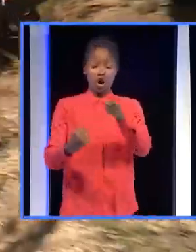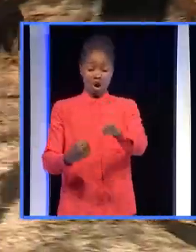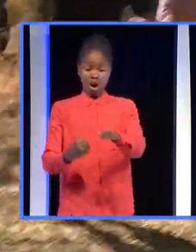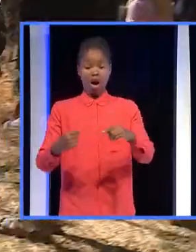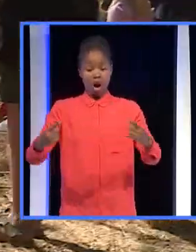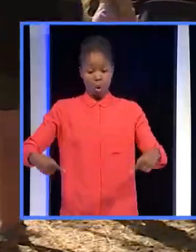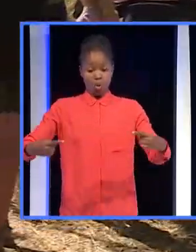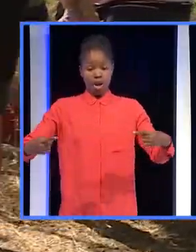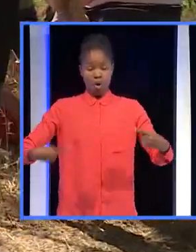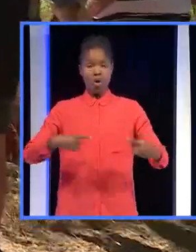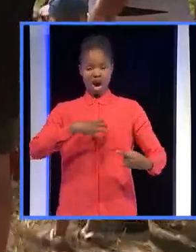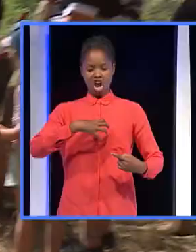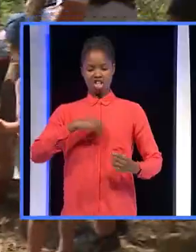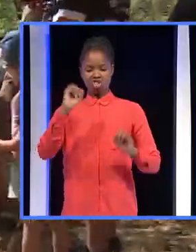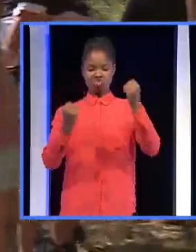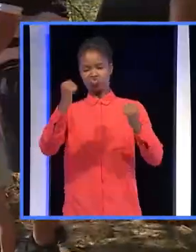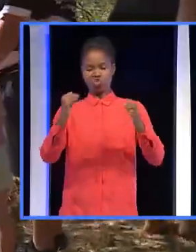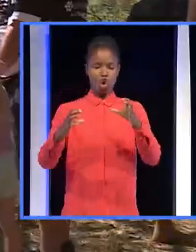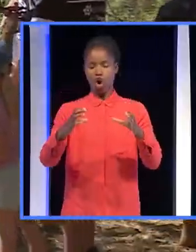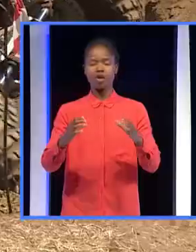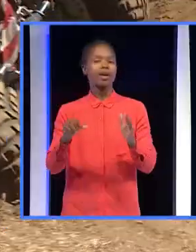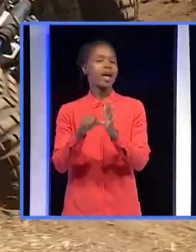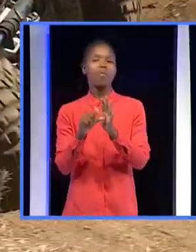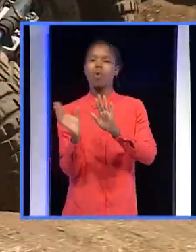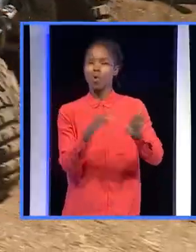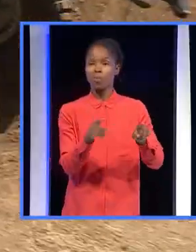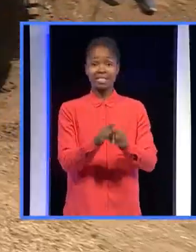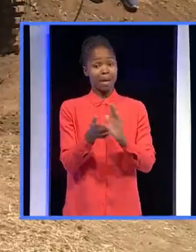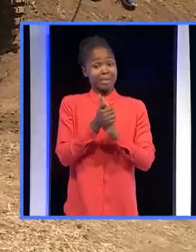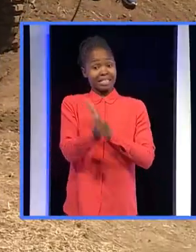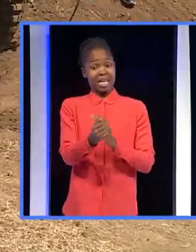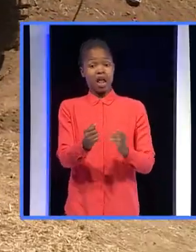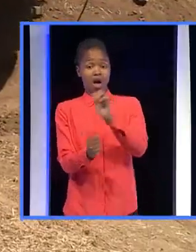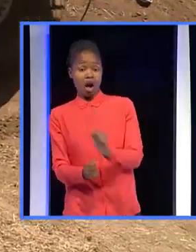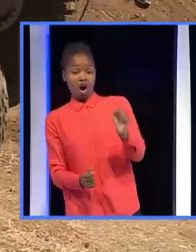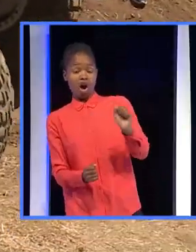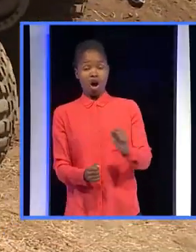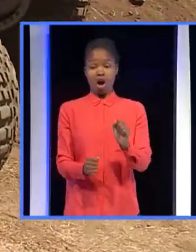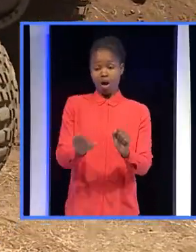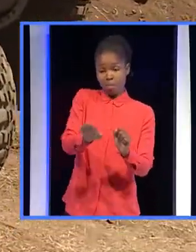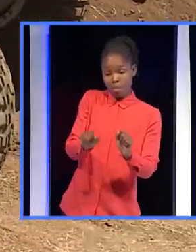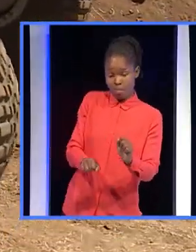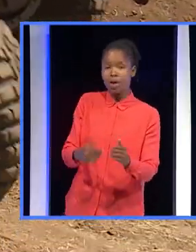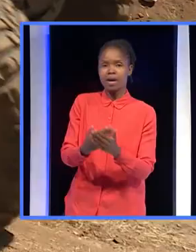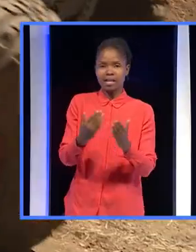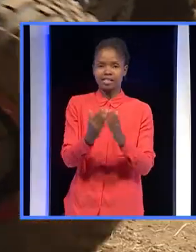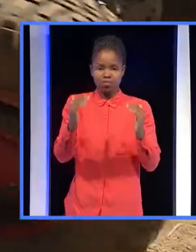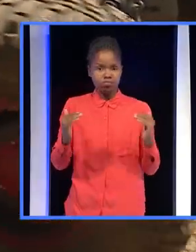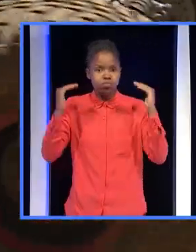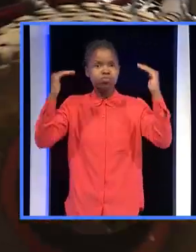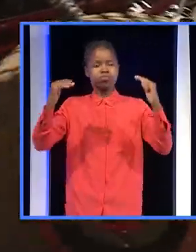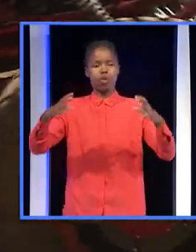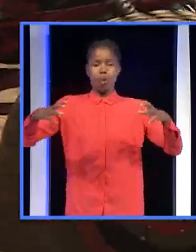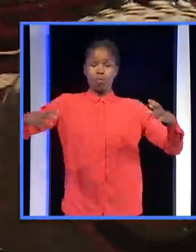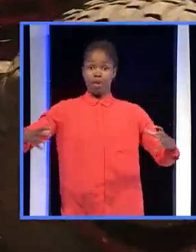engine size, those things doesn't matter, but it's about capabilities. And you also see there's a lot of pipe frame cars. They are on a completely separate class, if you